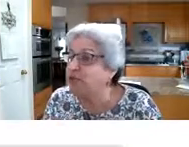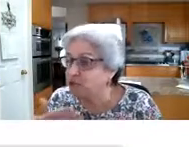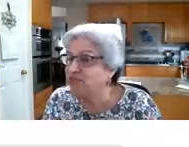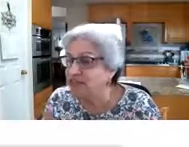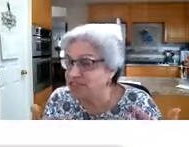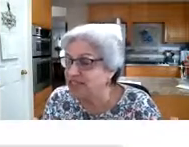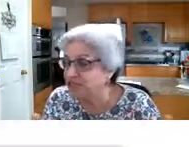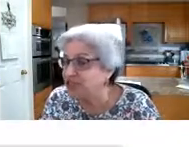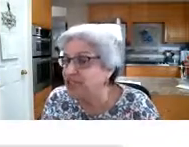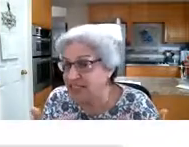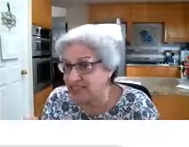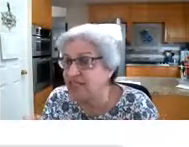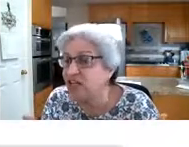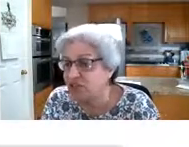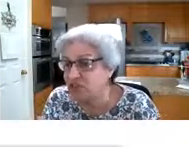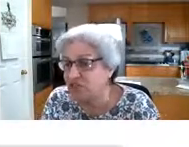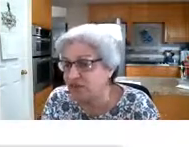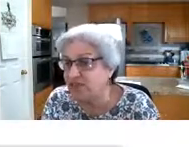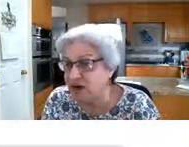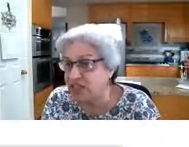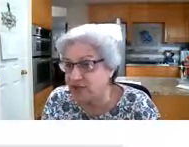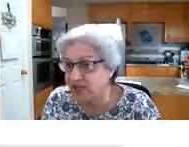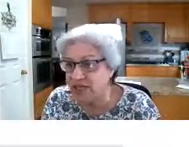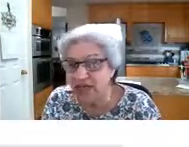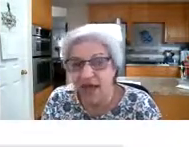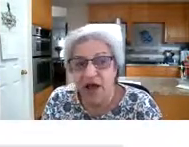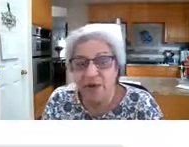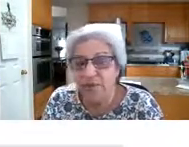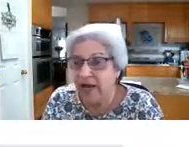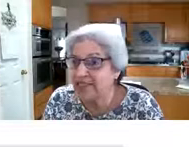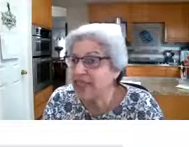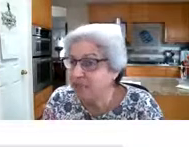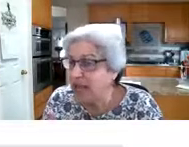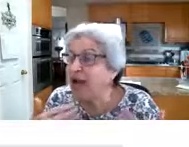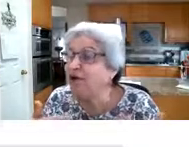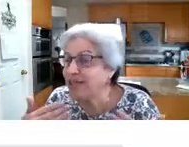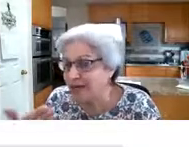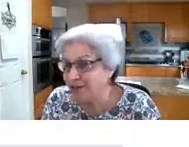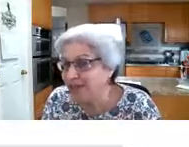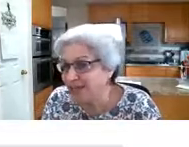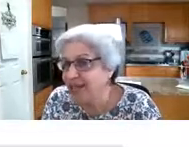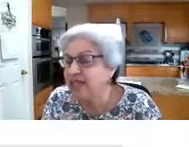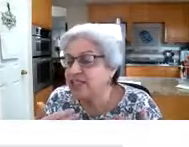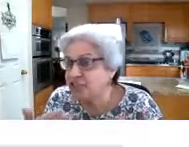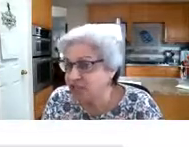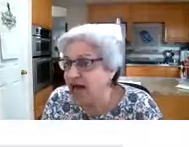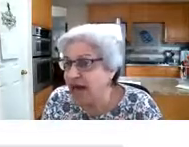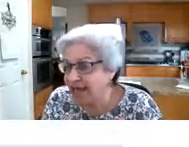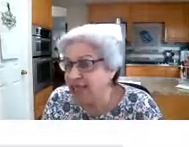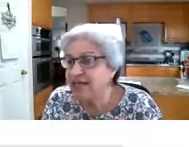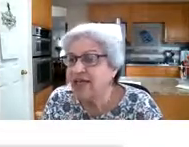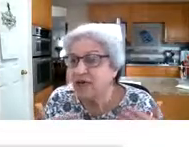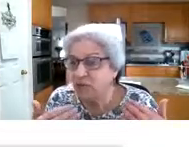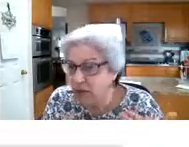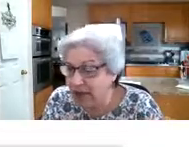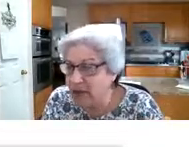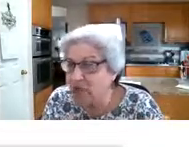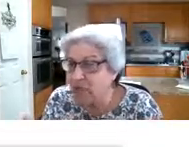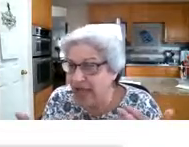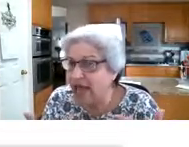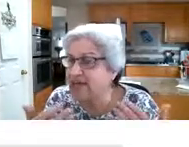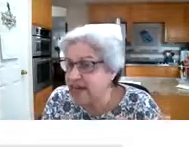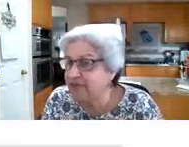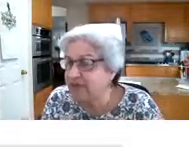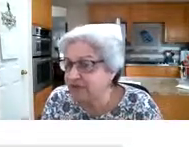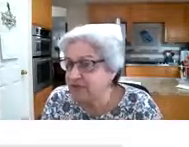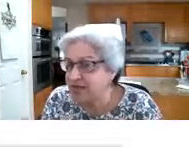now. Those volunteers continue to be followed. But in parallel, in July,